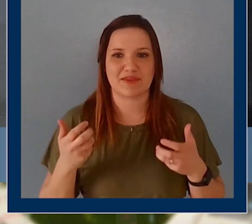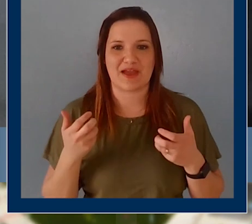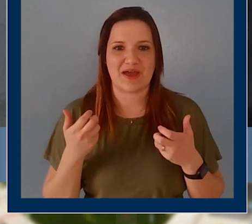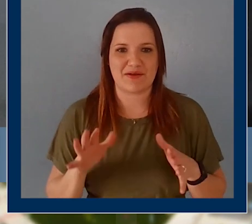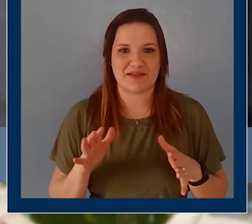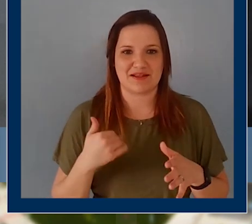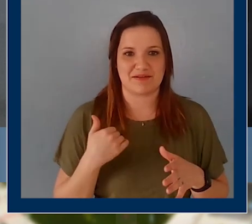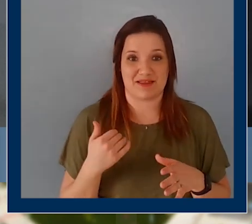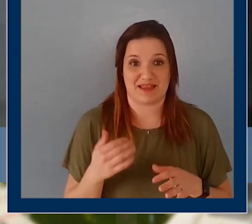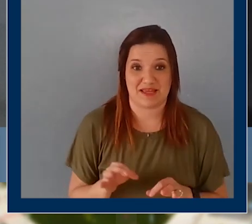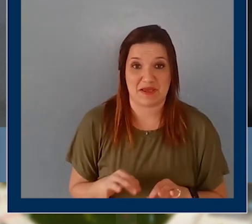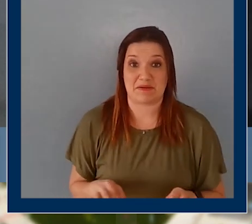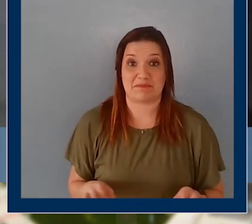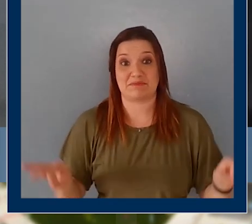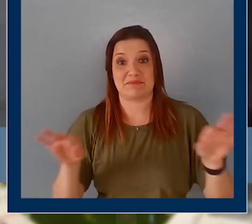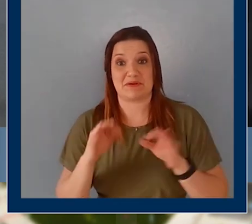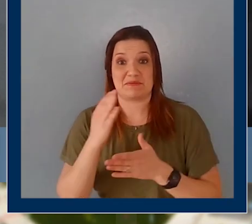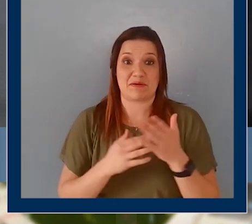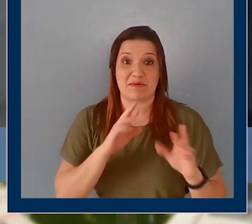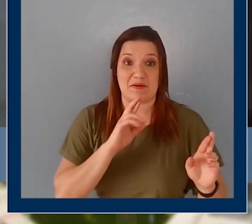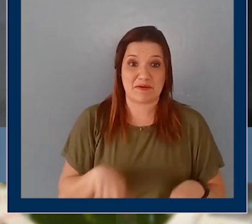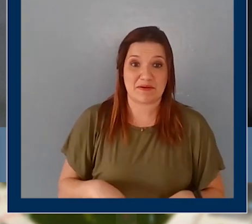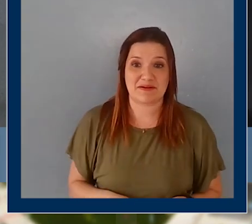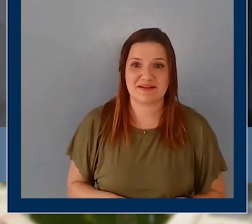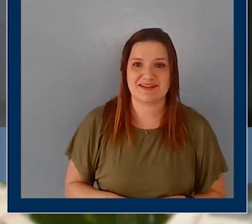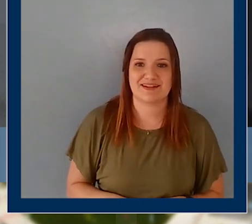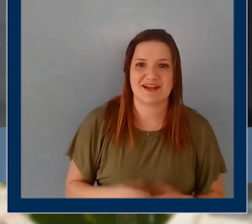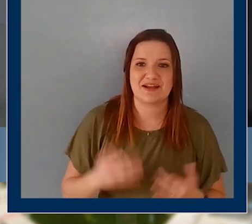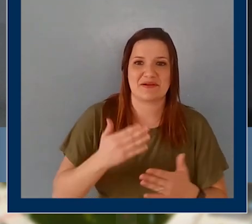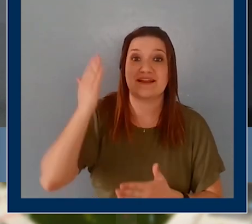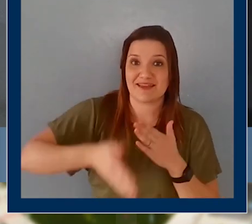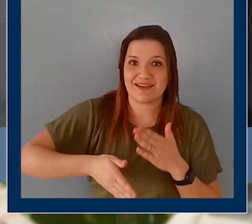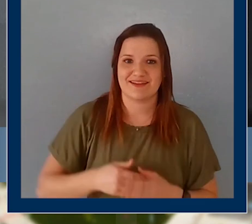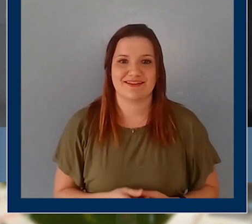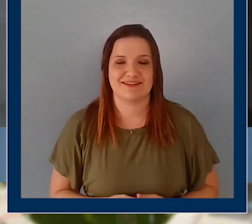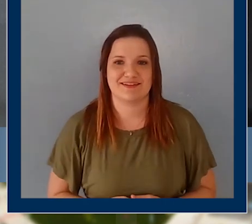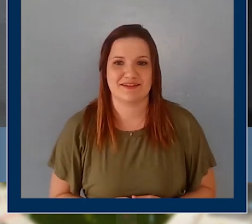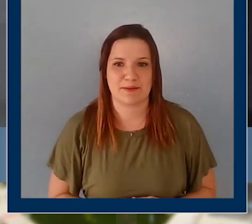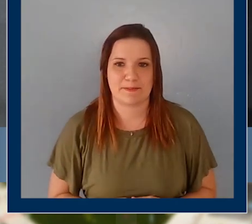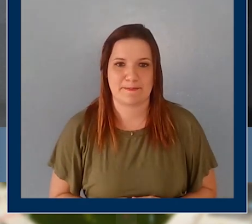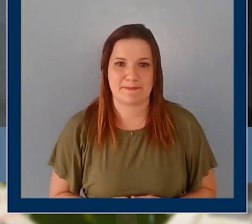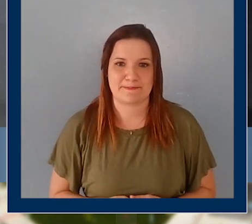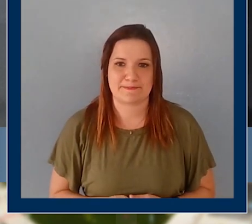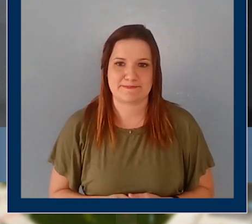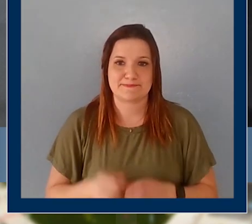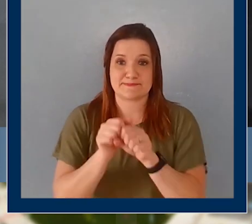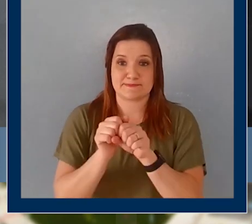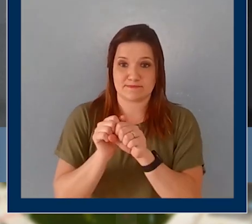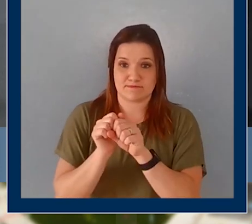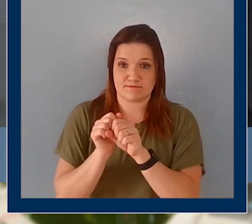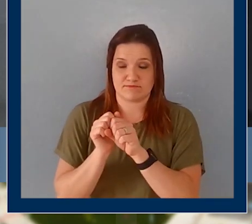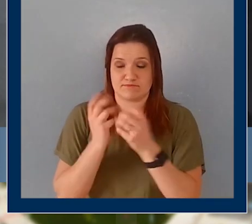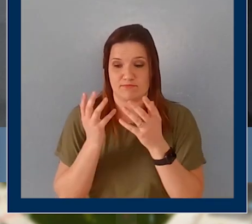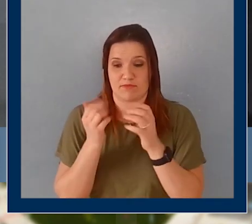of creating space for our community and our patients, but being able to take care of them, having nurses and doctors